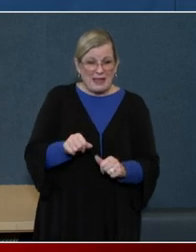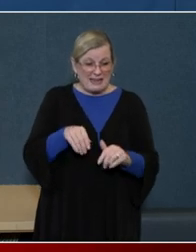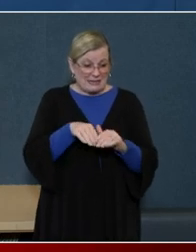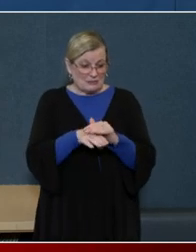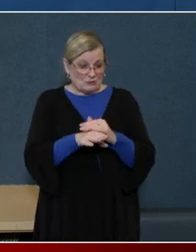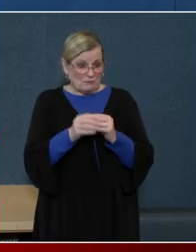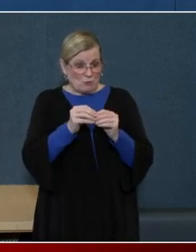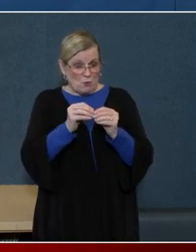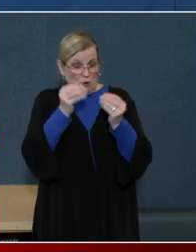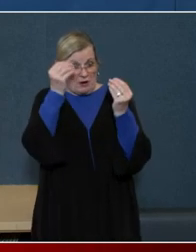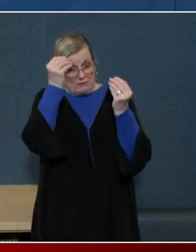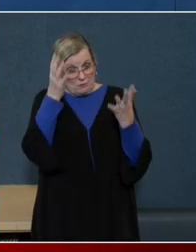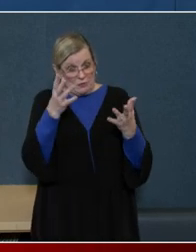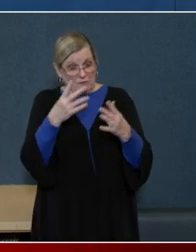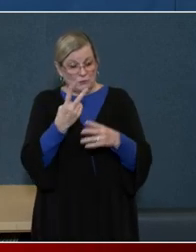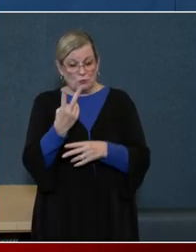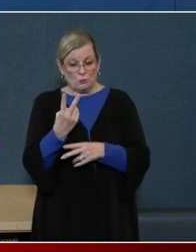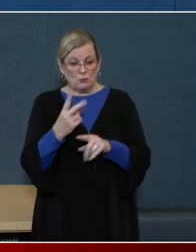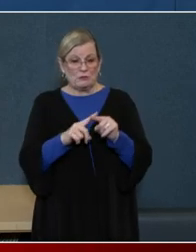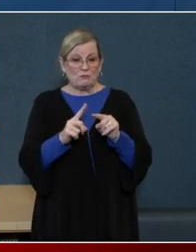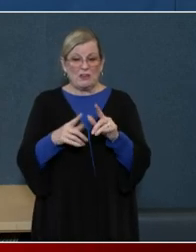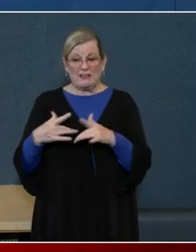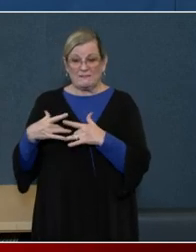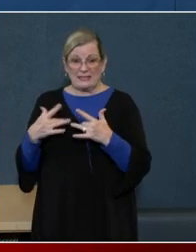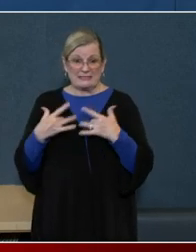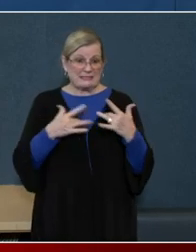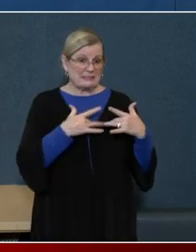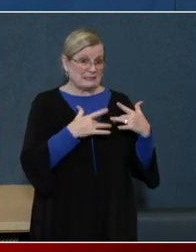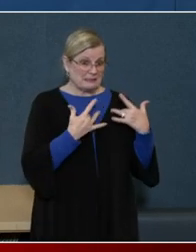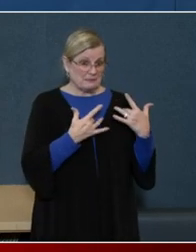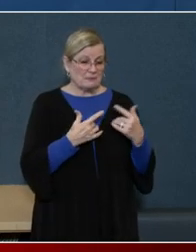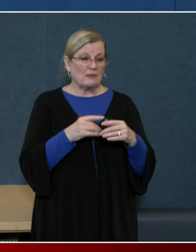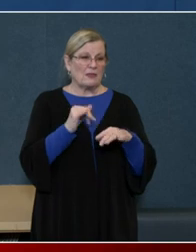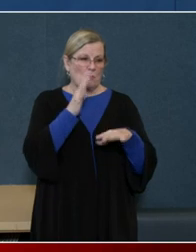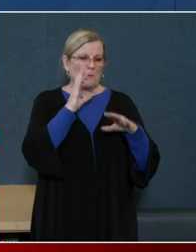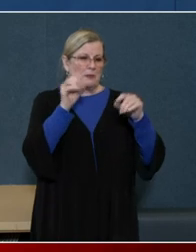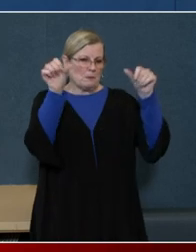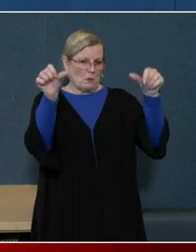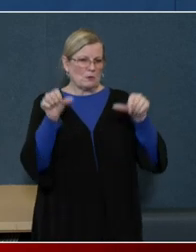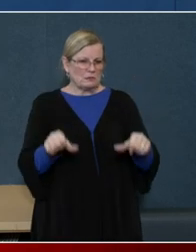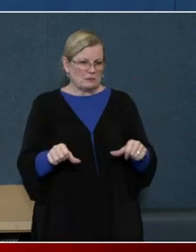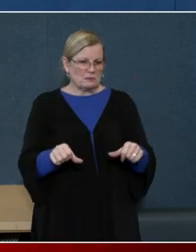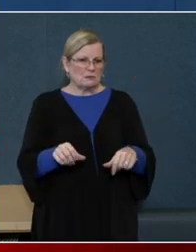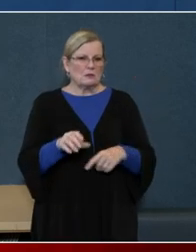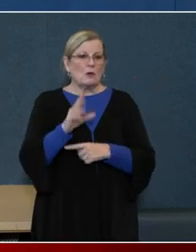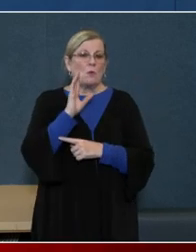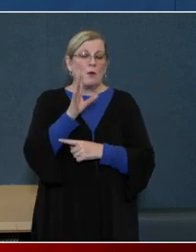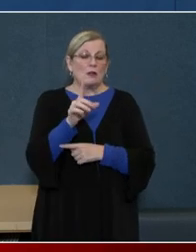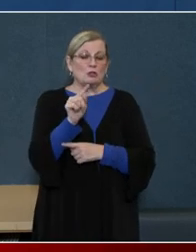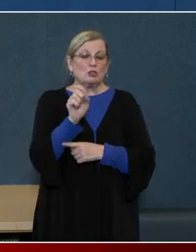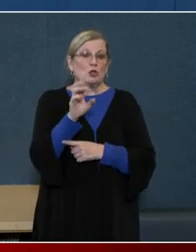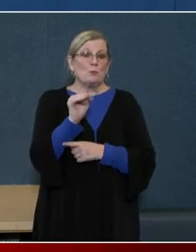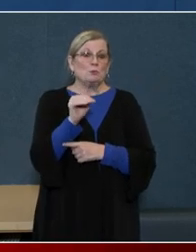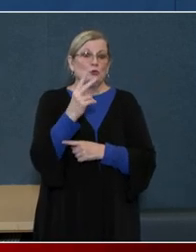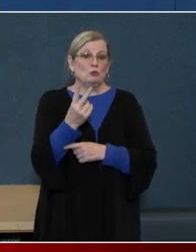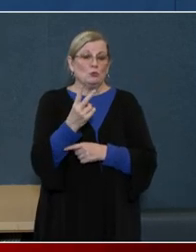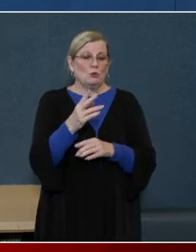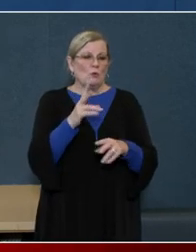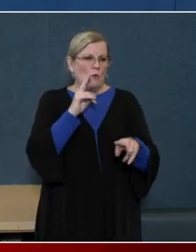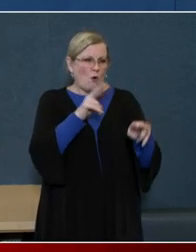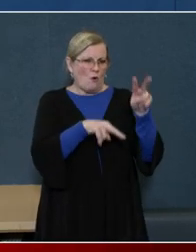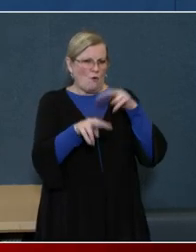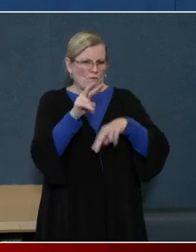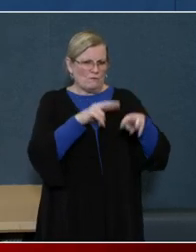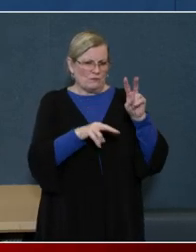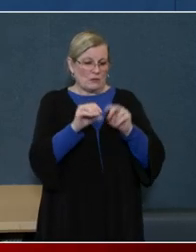that DCPS will be hosting. There will be a Term 2 overview on October 6th at 5:30